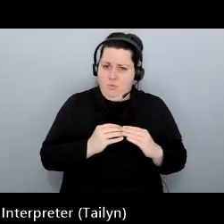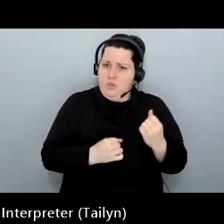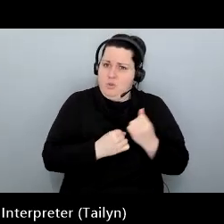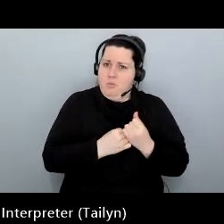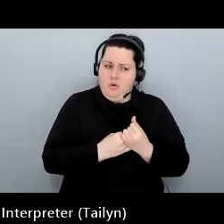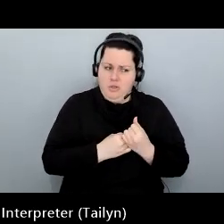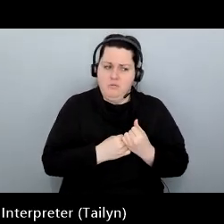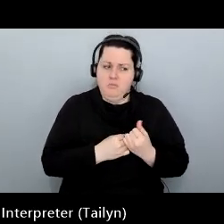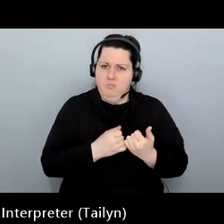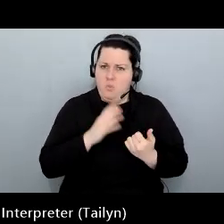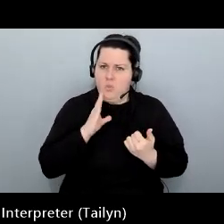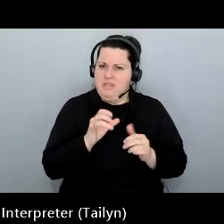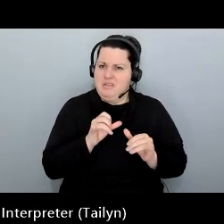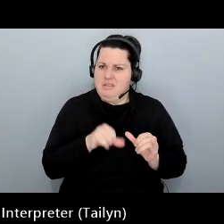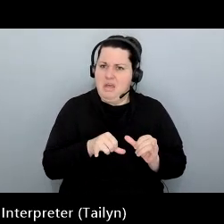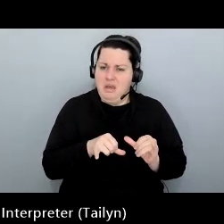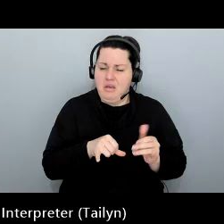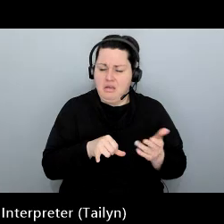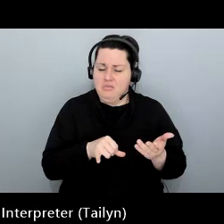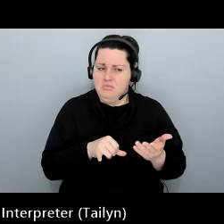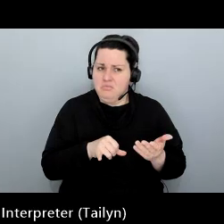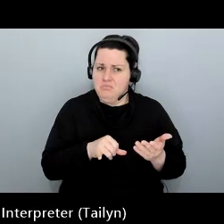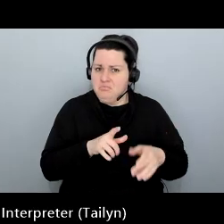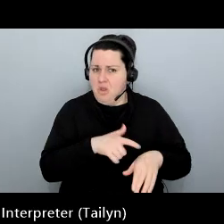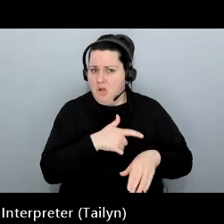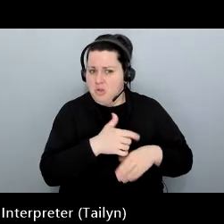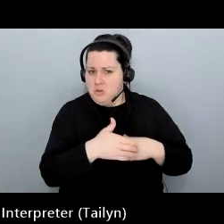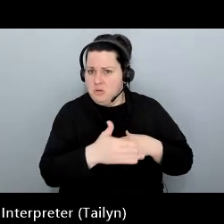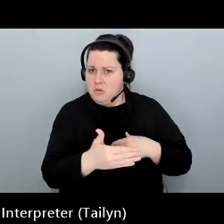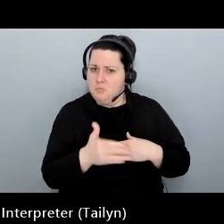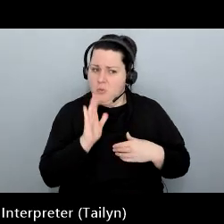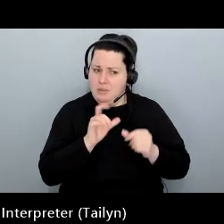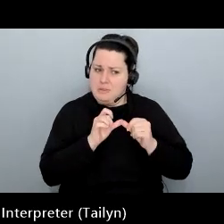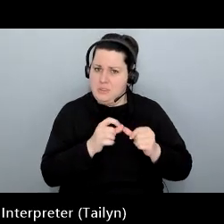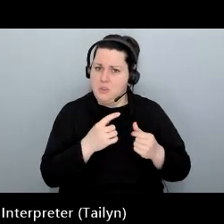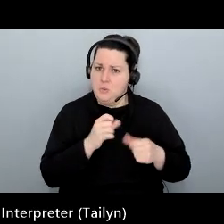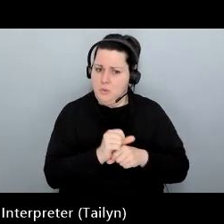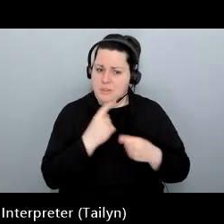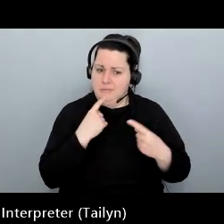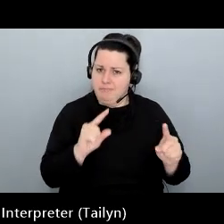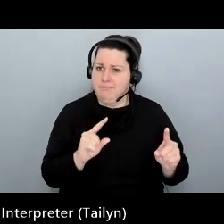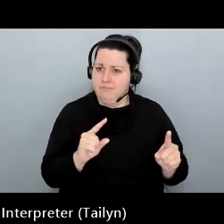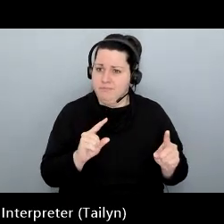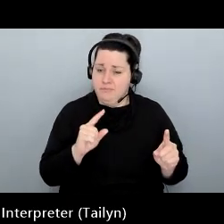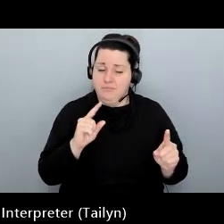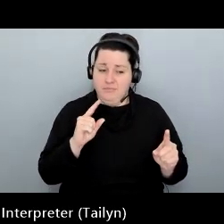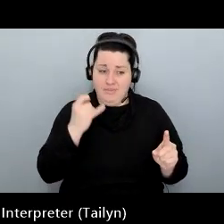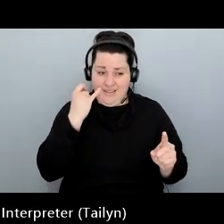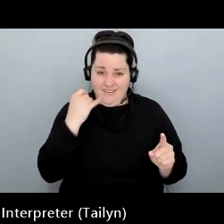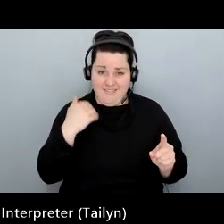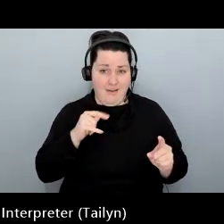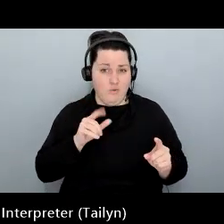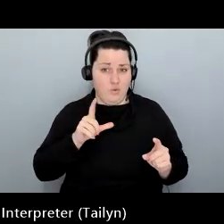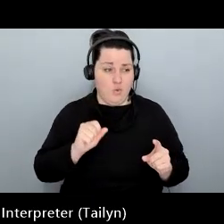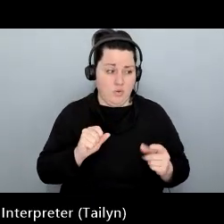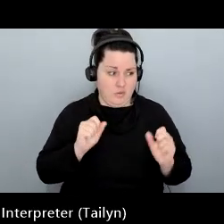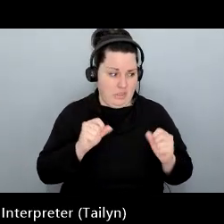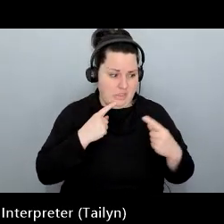stay long term and continue, more effectively when they have the tools for success in place,